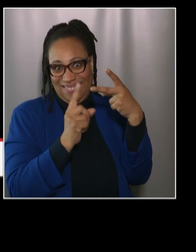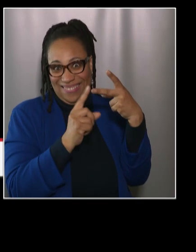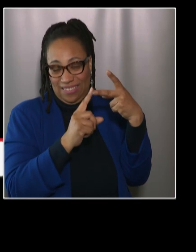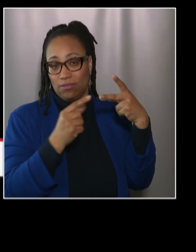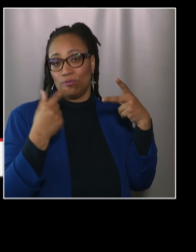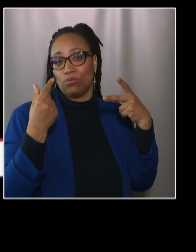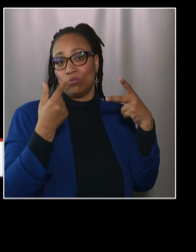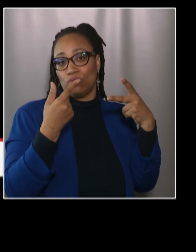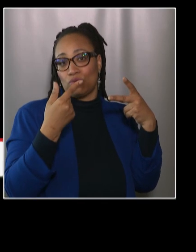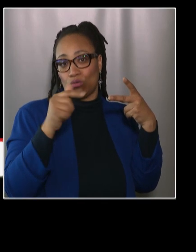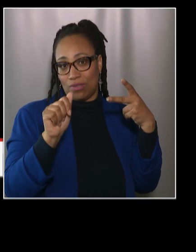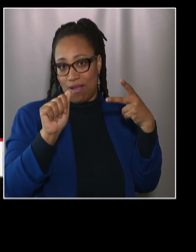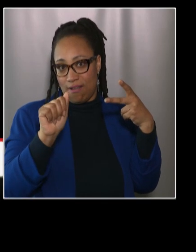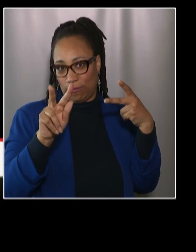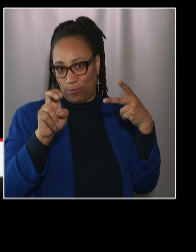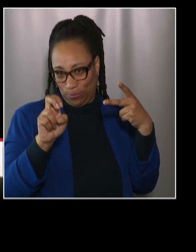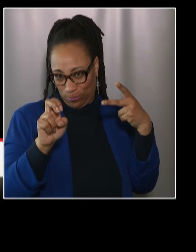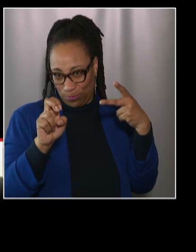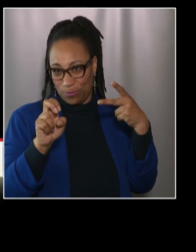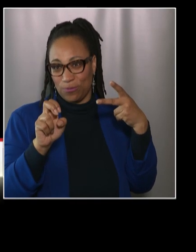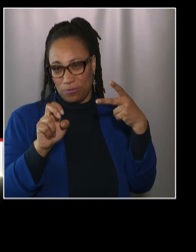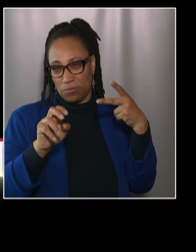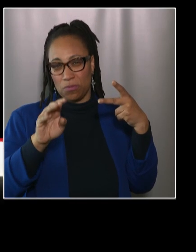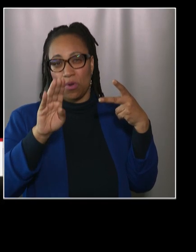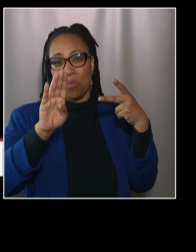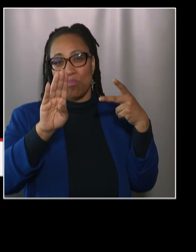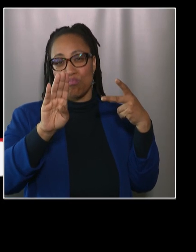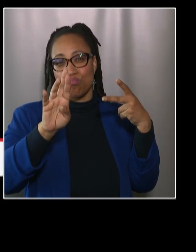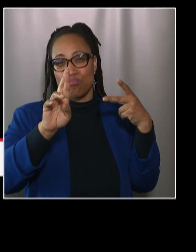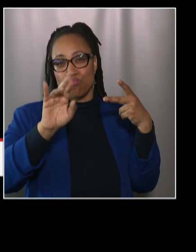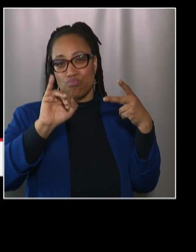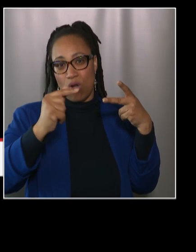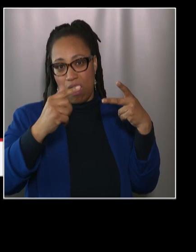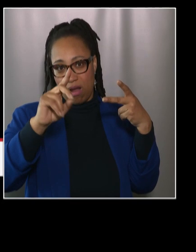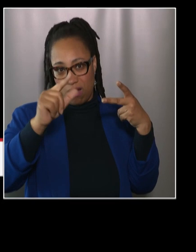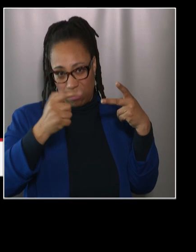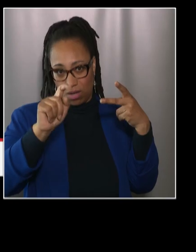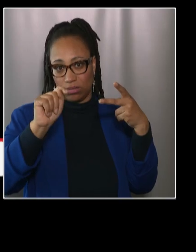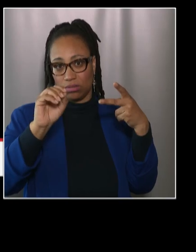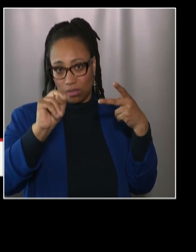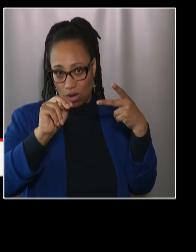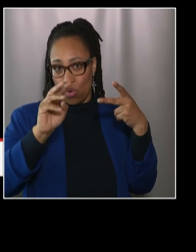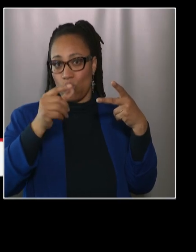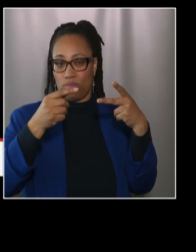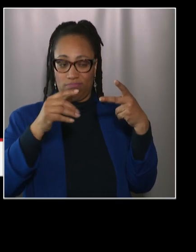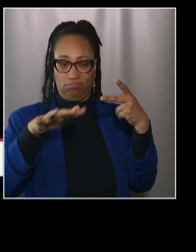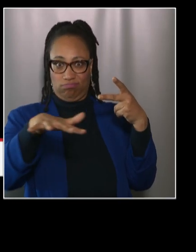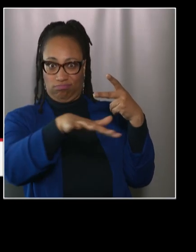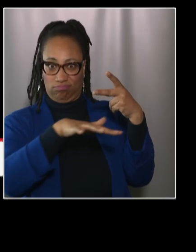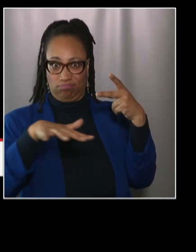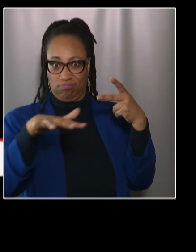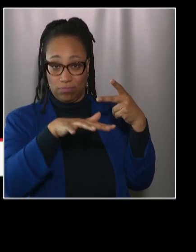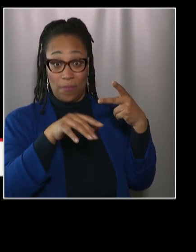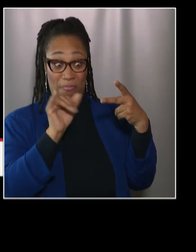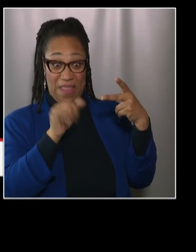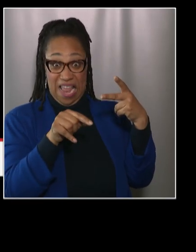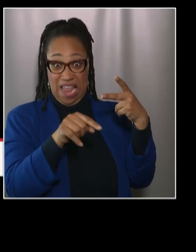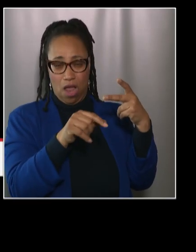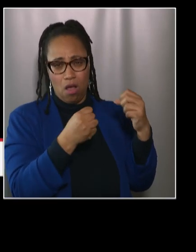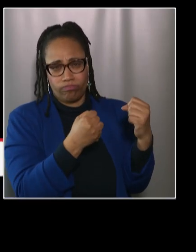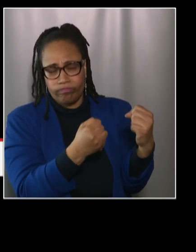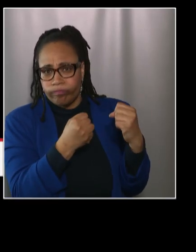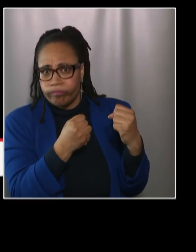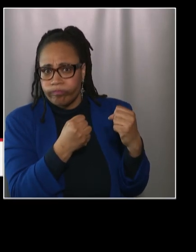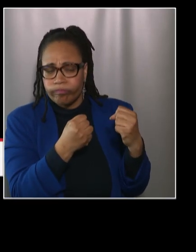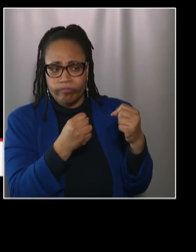Brightwood communities, an area with strong neighborhood character and an opportunity for thoughtful development